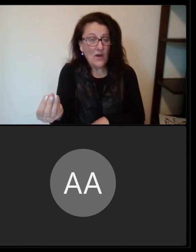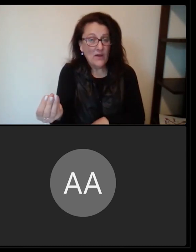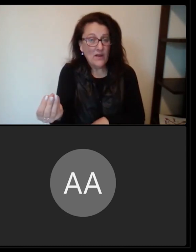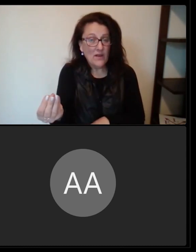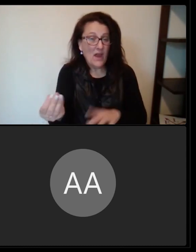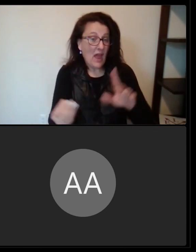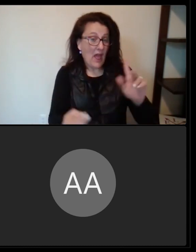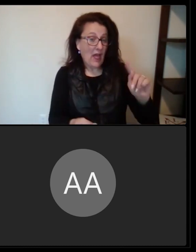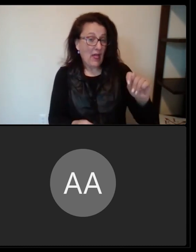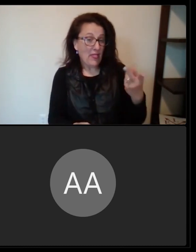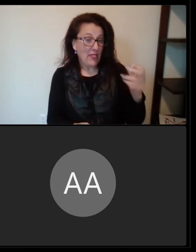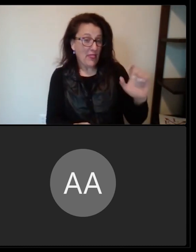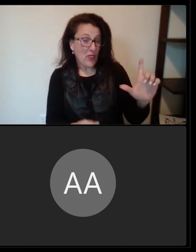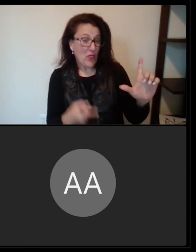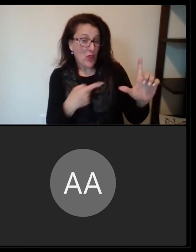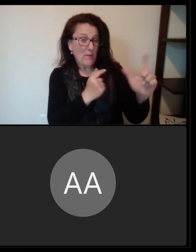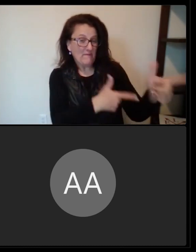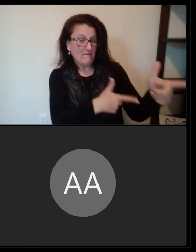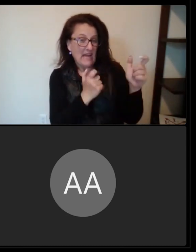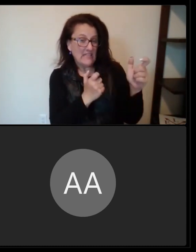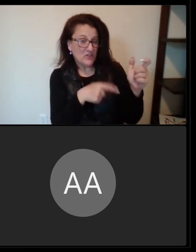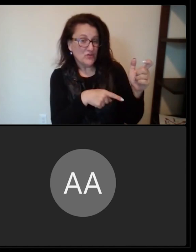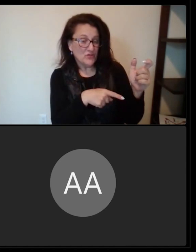Thermal's a little bit faster.